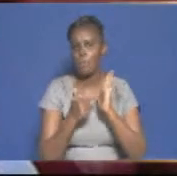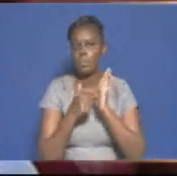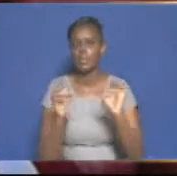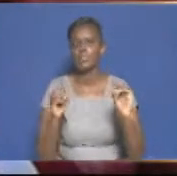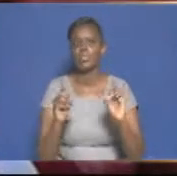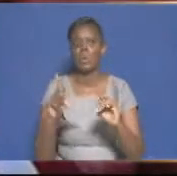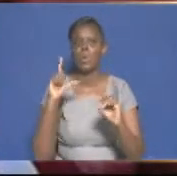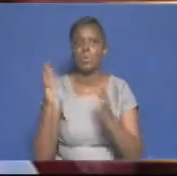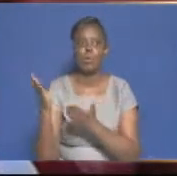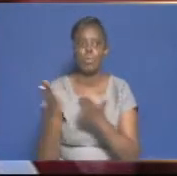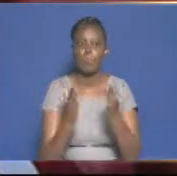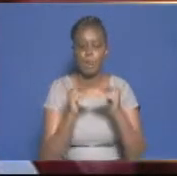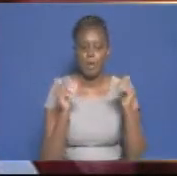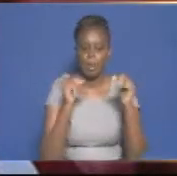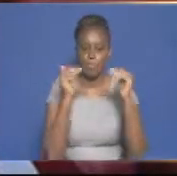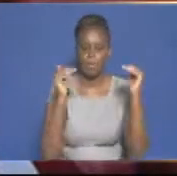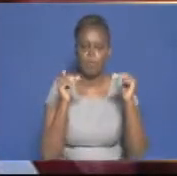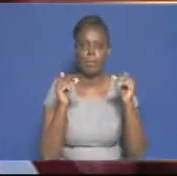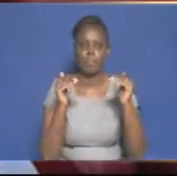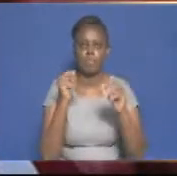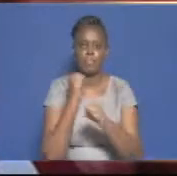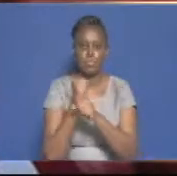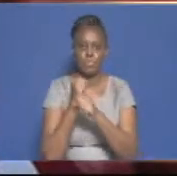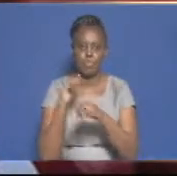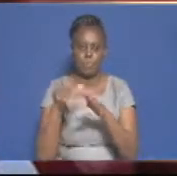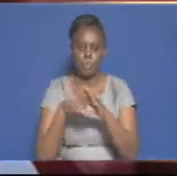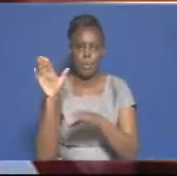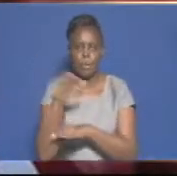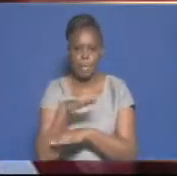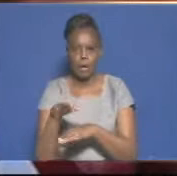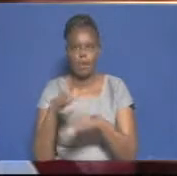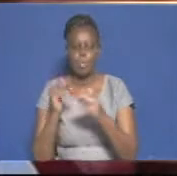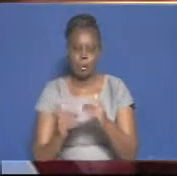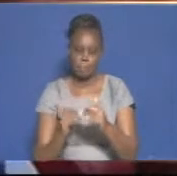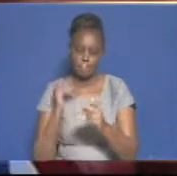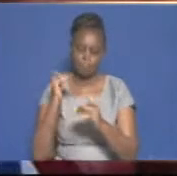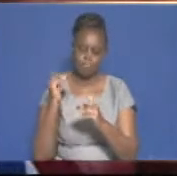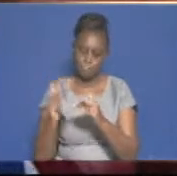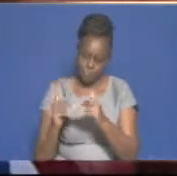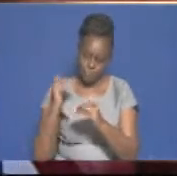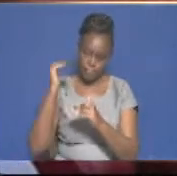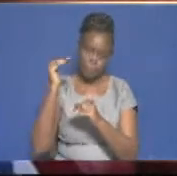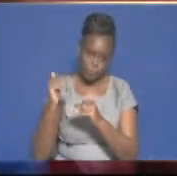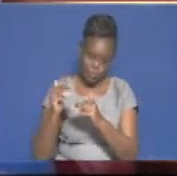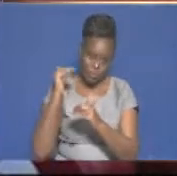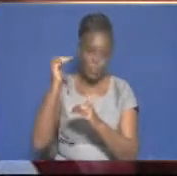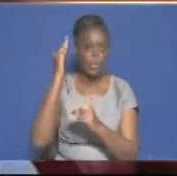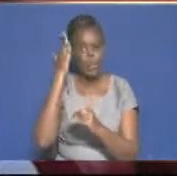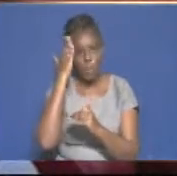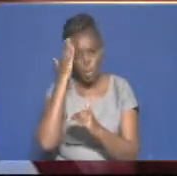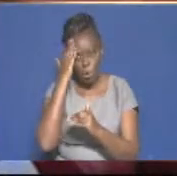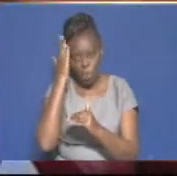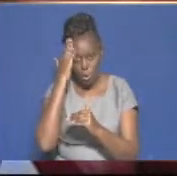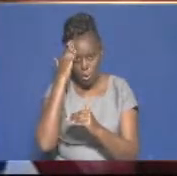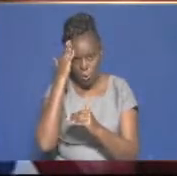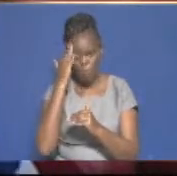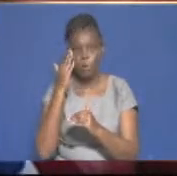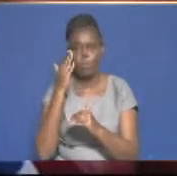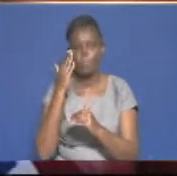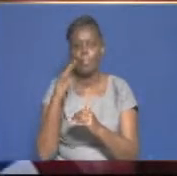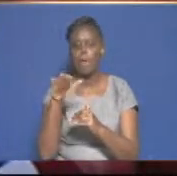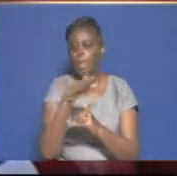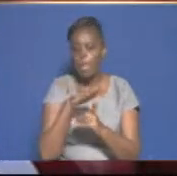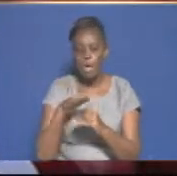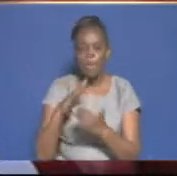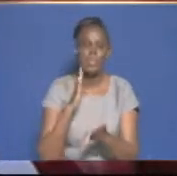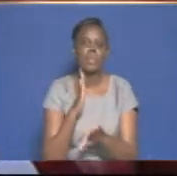bring a level and job description for members of parliament so that the ranking can be known and can be in a bracket that is